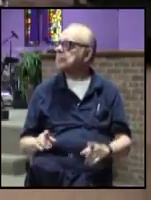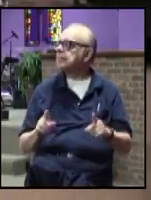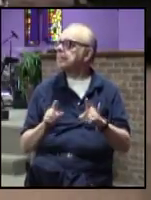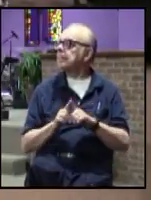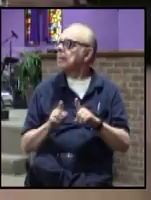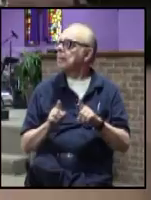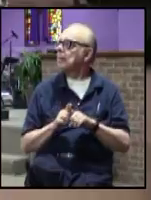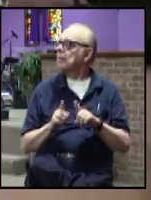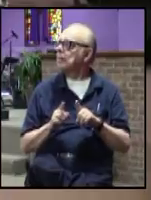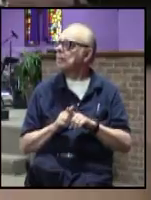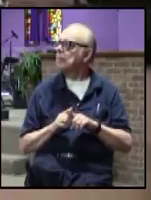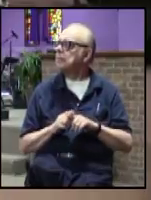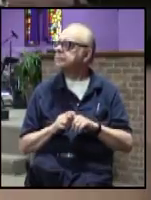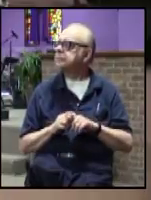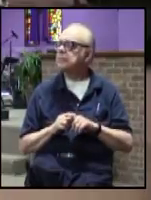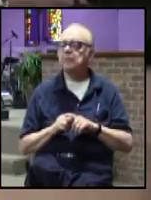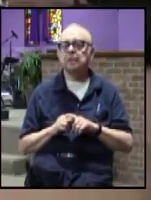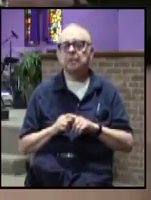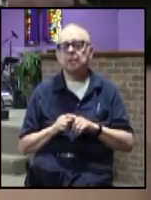It's like